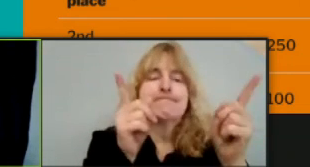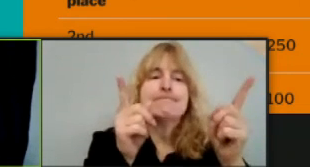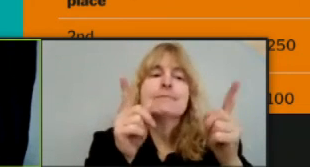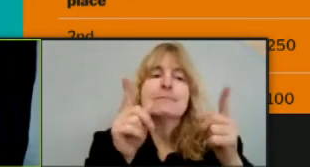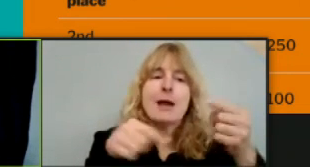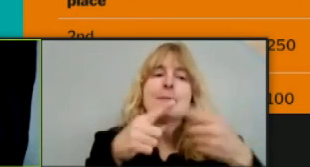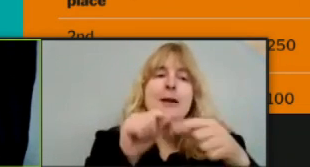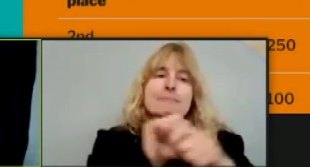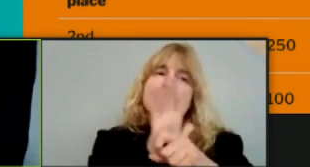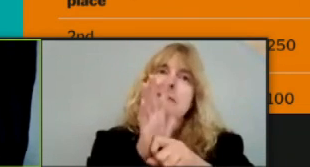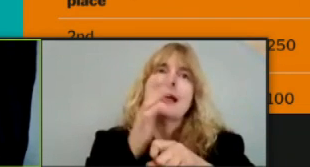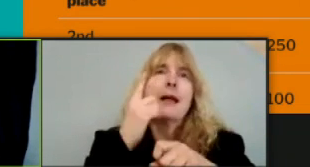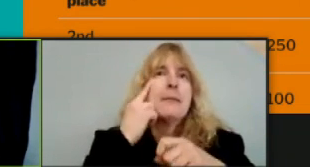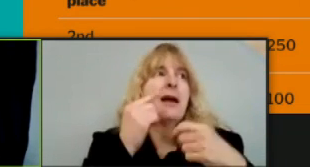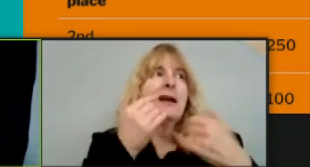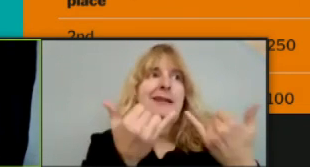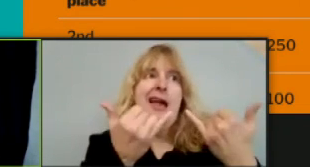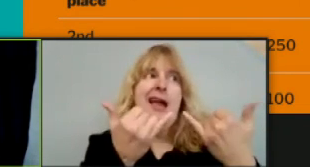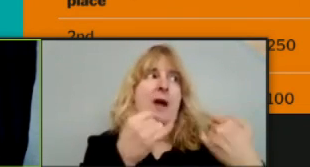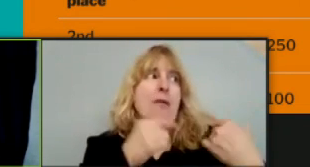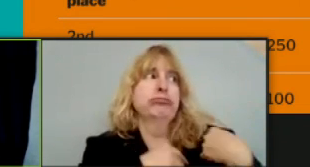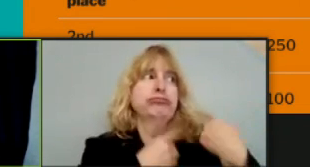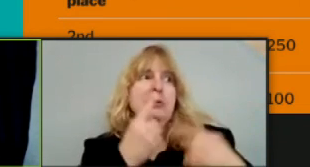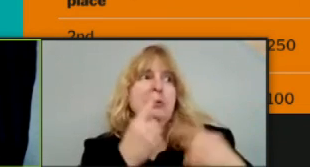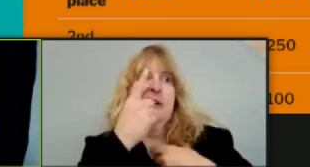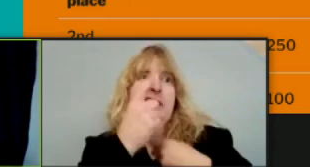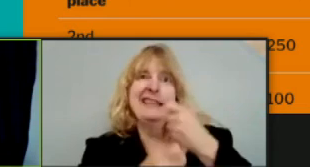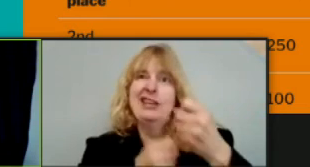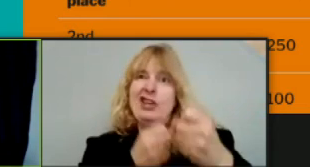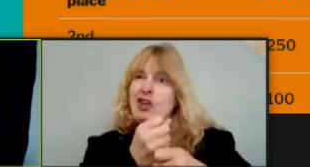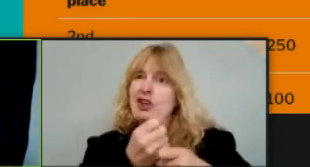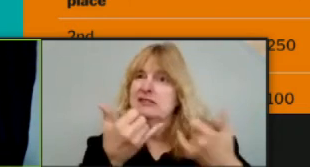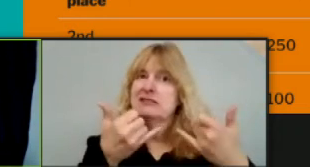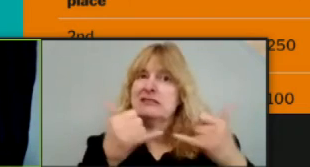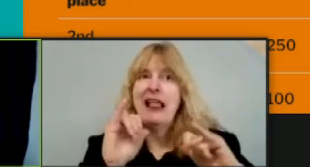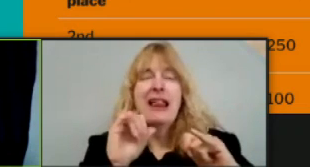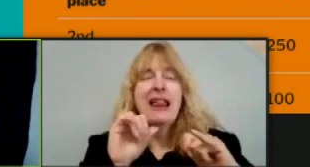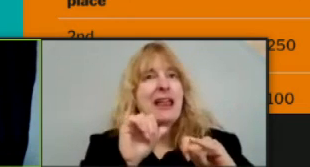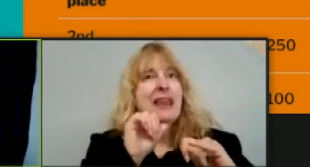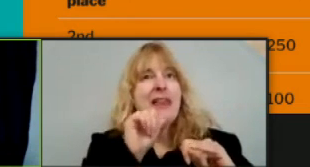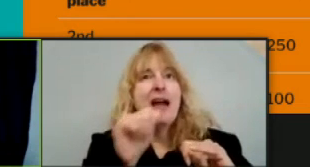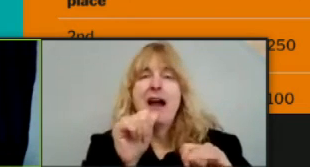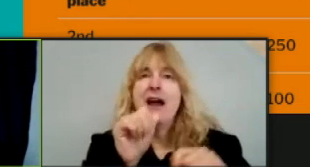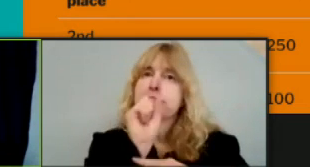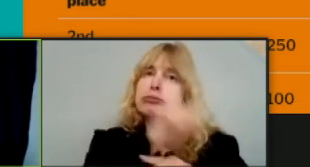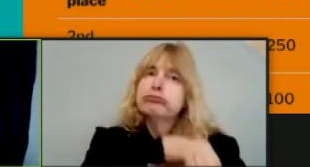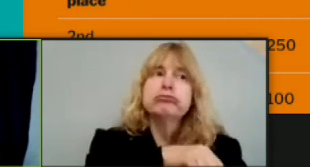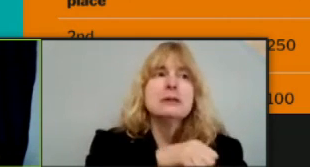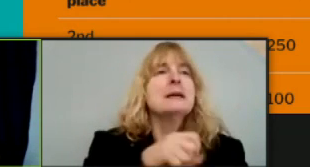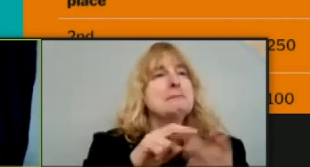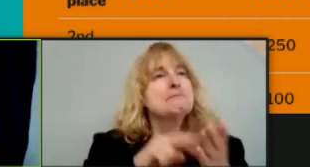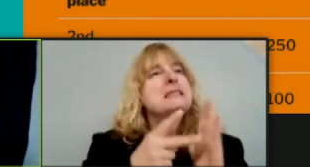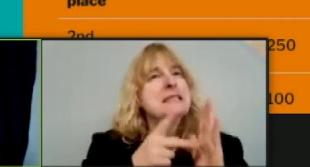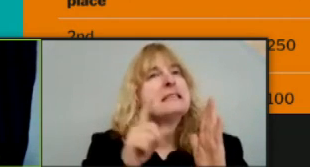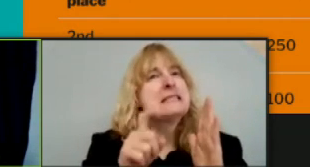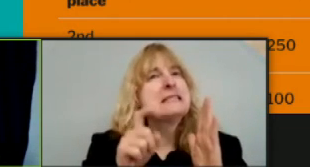a long, almost year, and but we still need to stay vigilant. So those of you